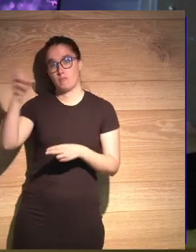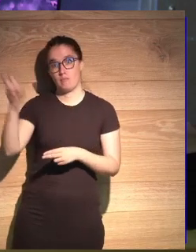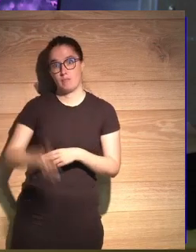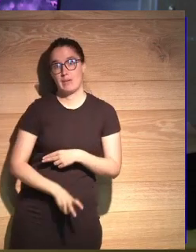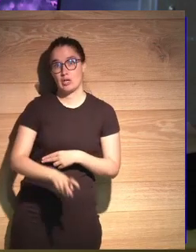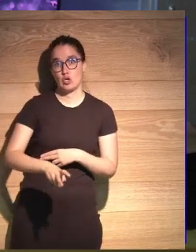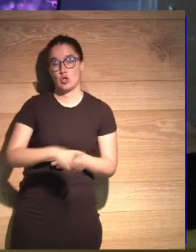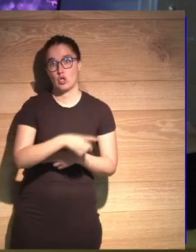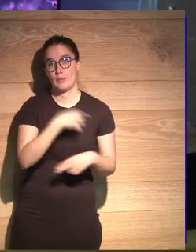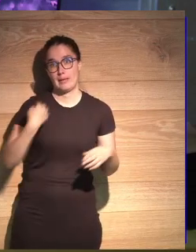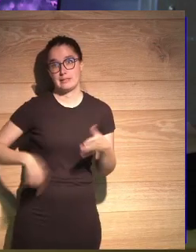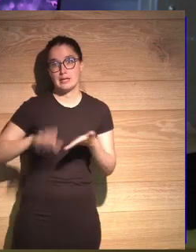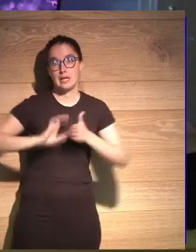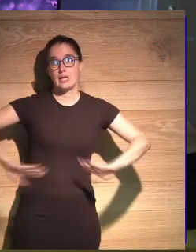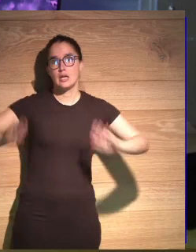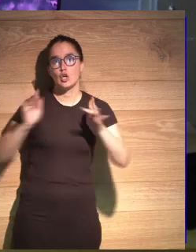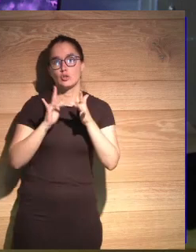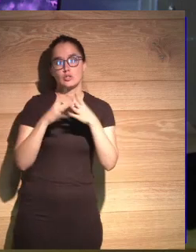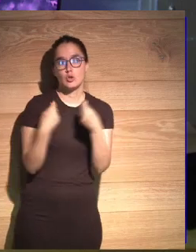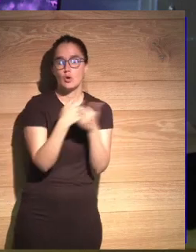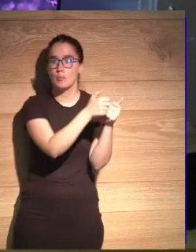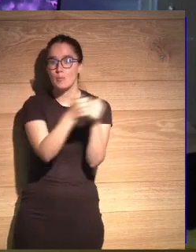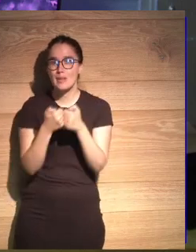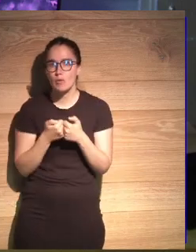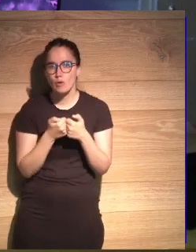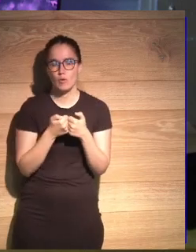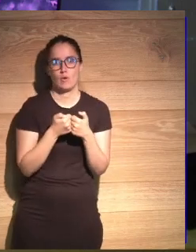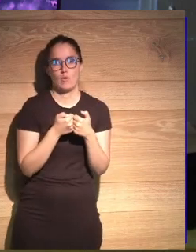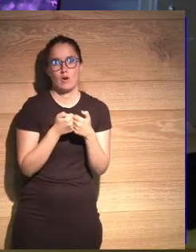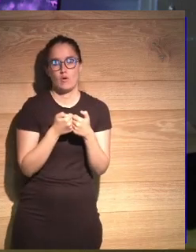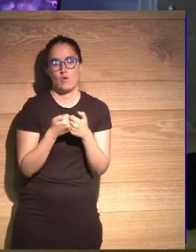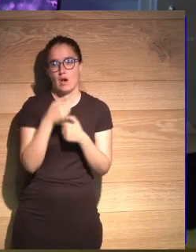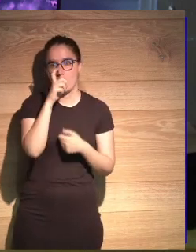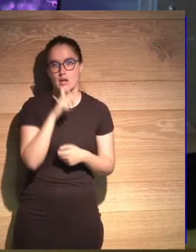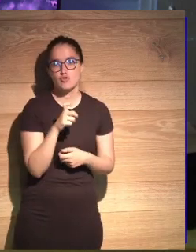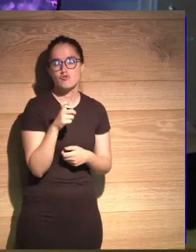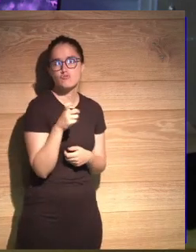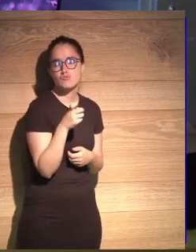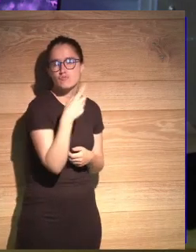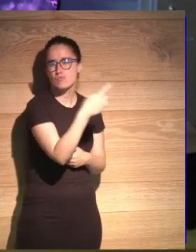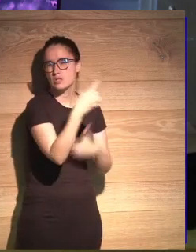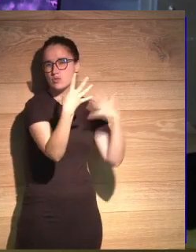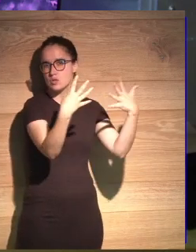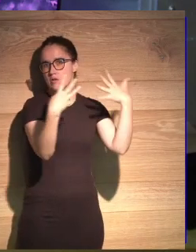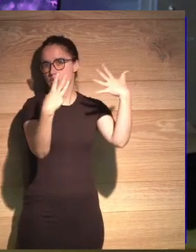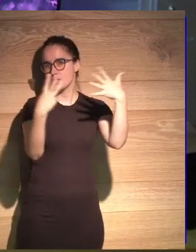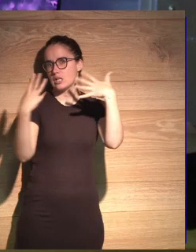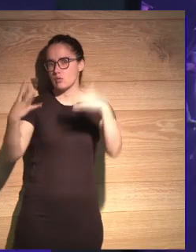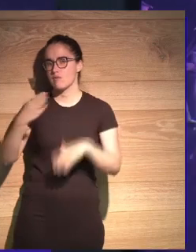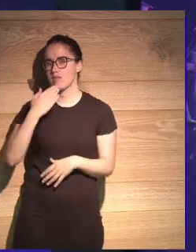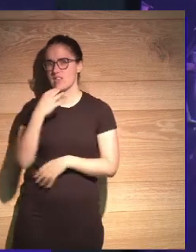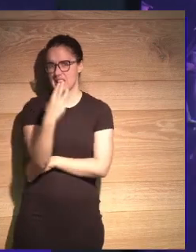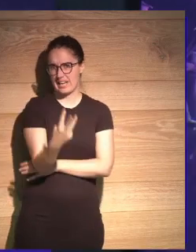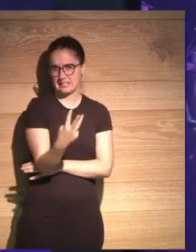Well, my name is Xiao Zhuxuan. I'm from Beijing, and the contact with video games I started